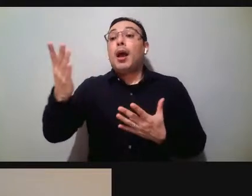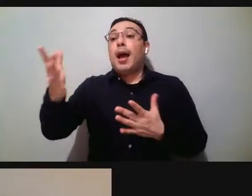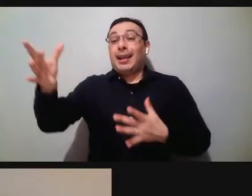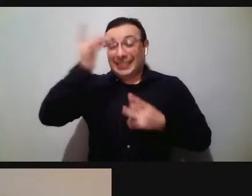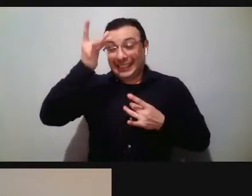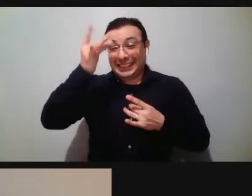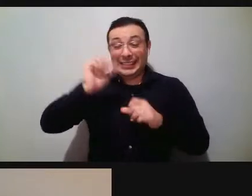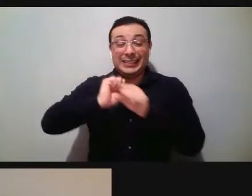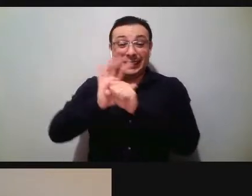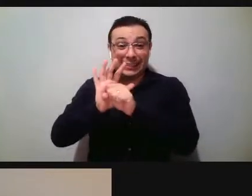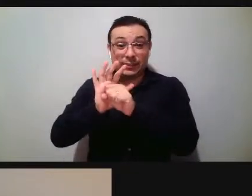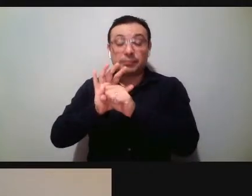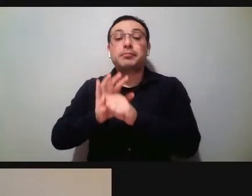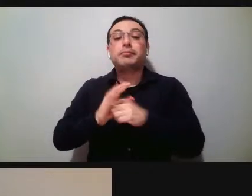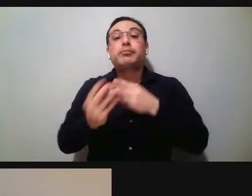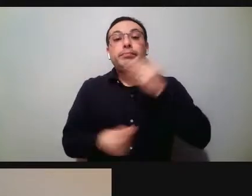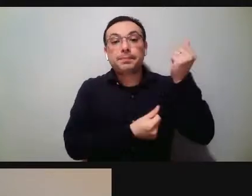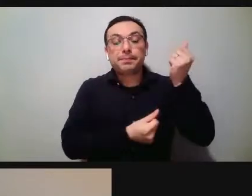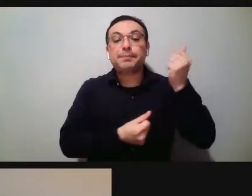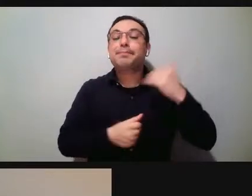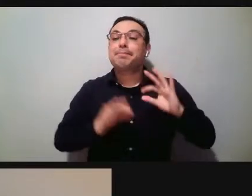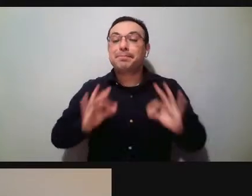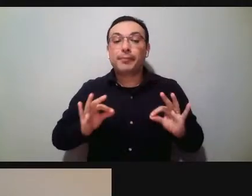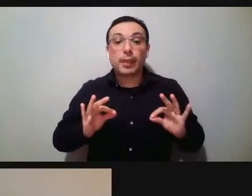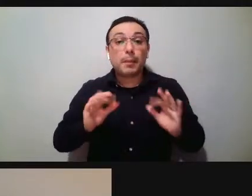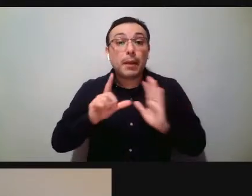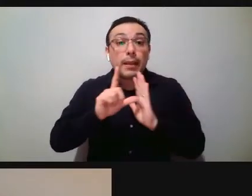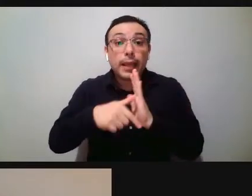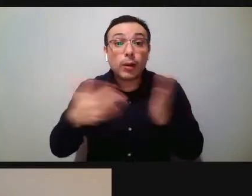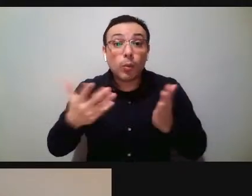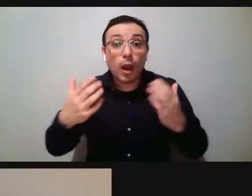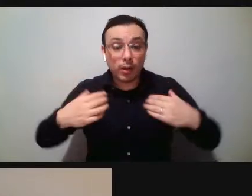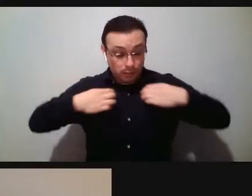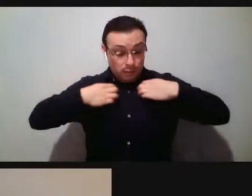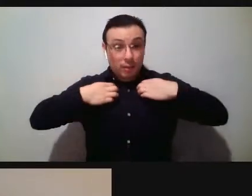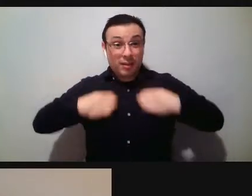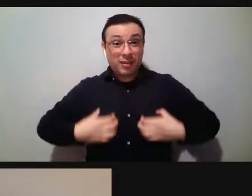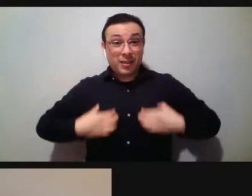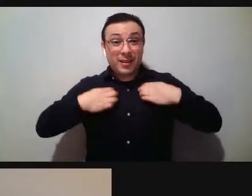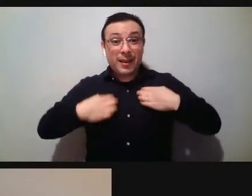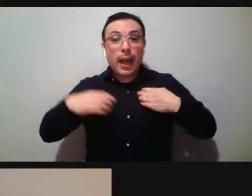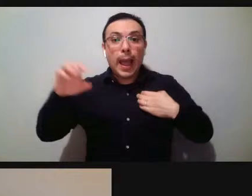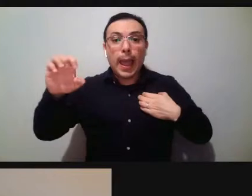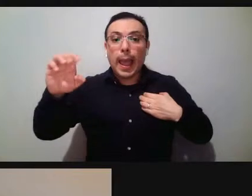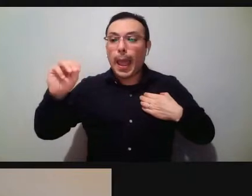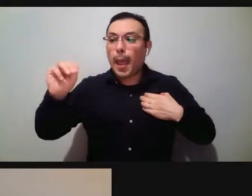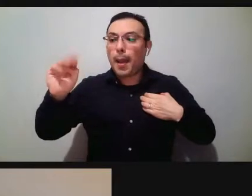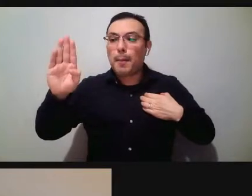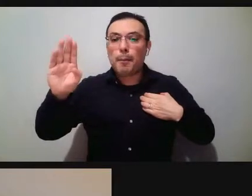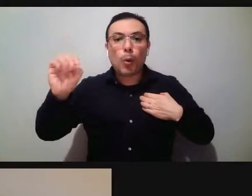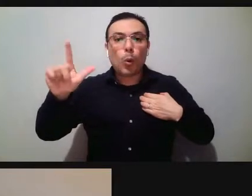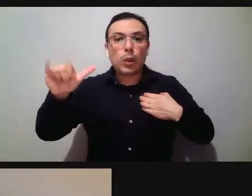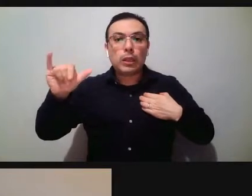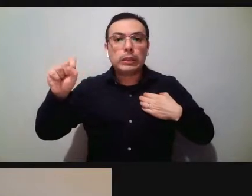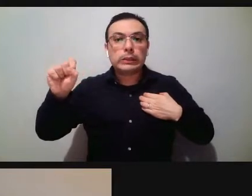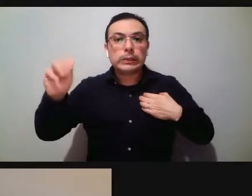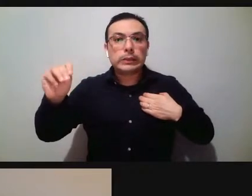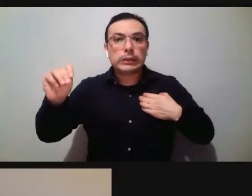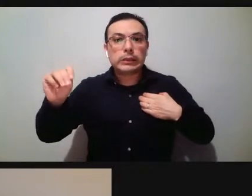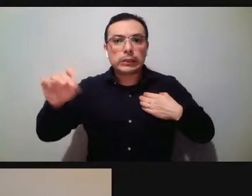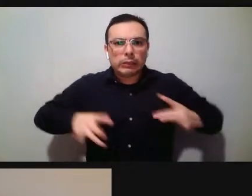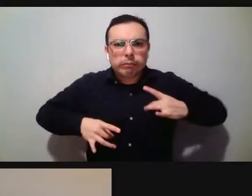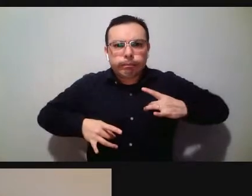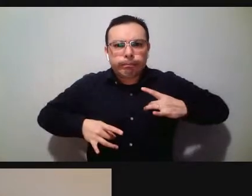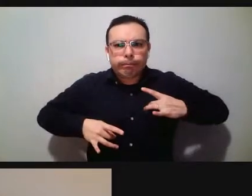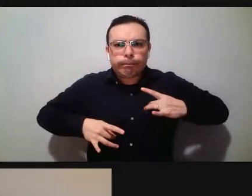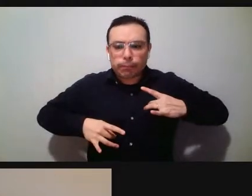then developed pulmonary embolisms, which are a complication of COVID-19. And so that can happen. She ultimately ended up being